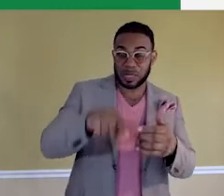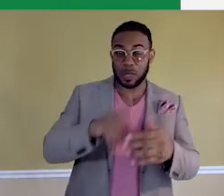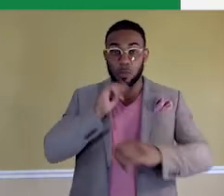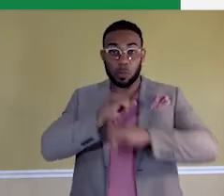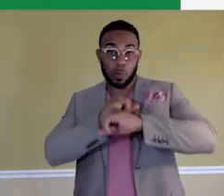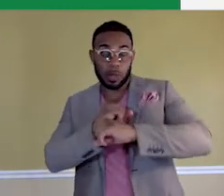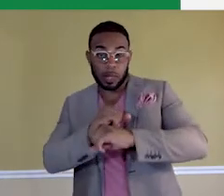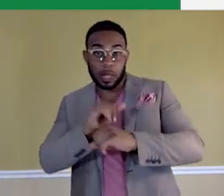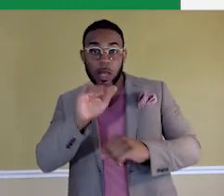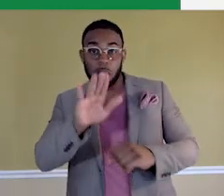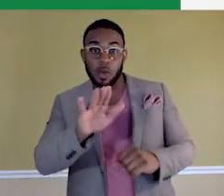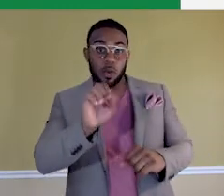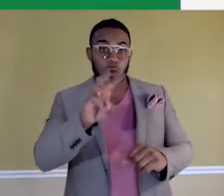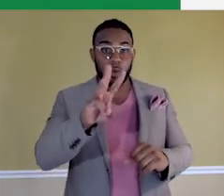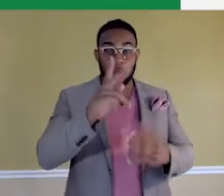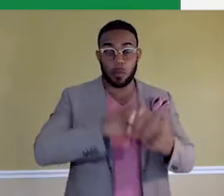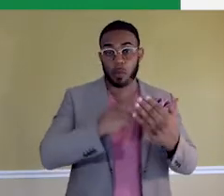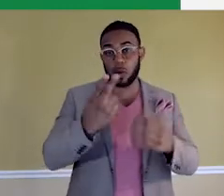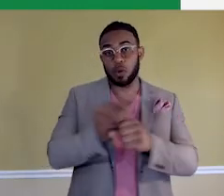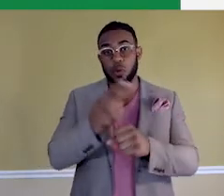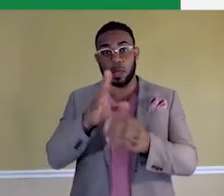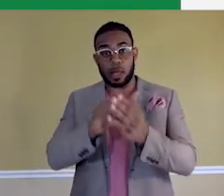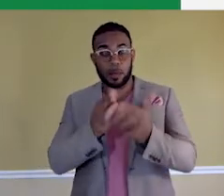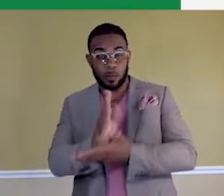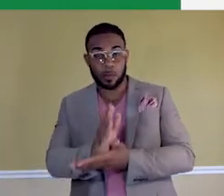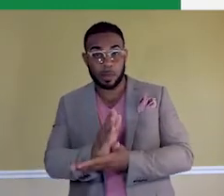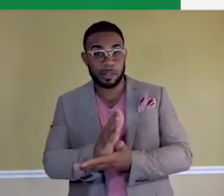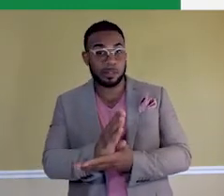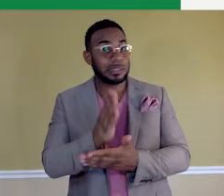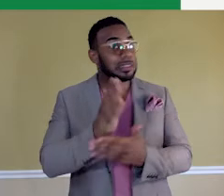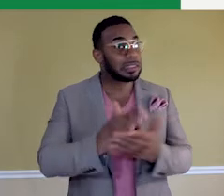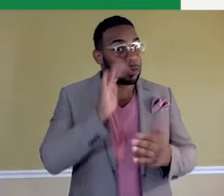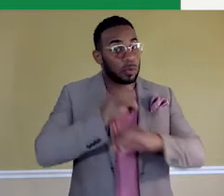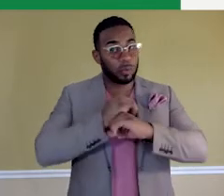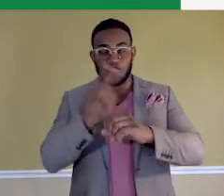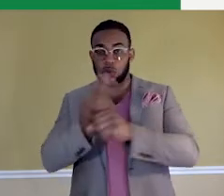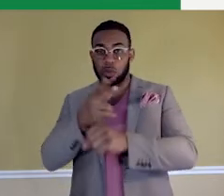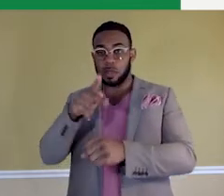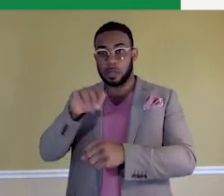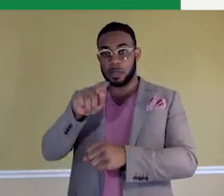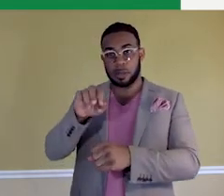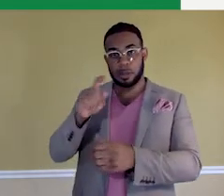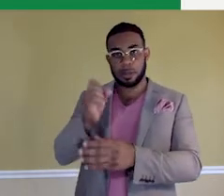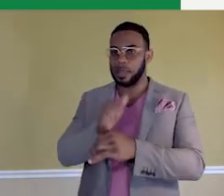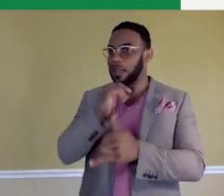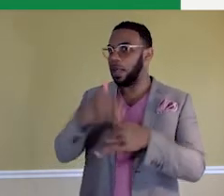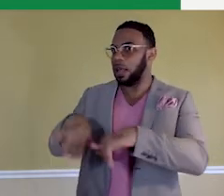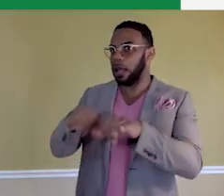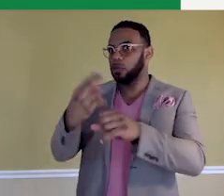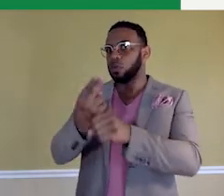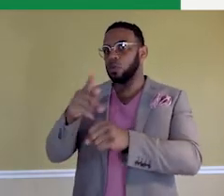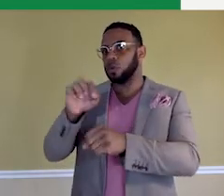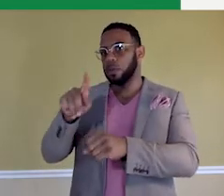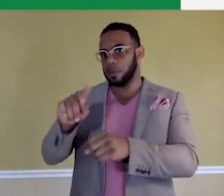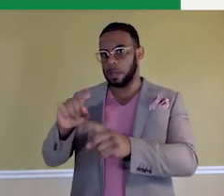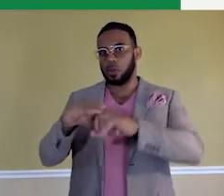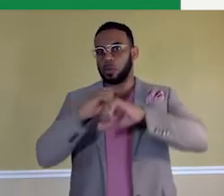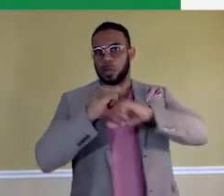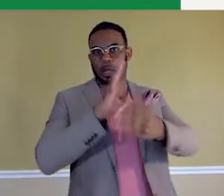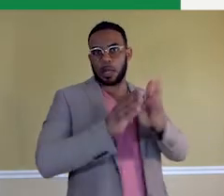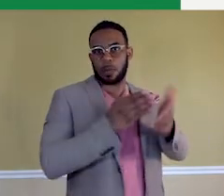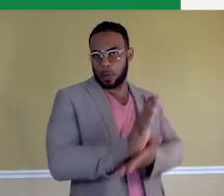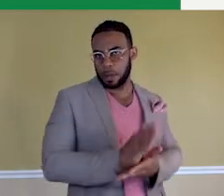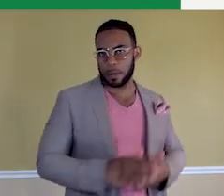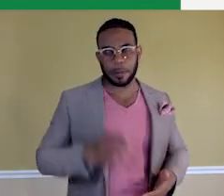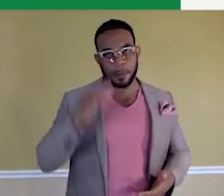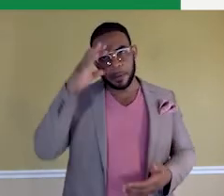will protect your software programs using copyright, but some will protect using patent, but it is more common to use patents to protect your